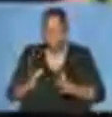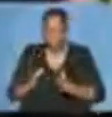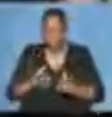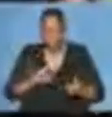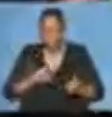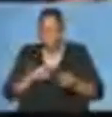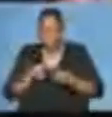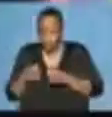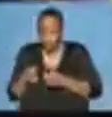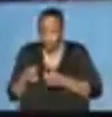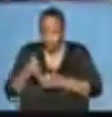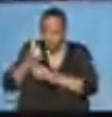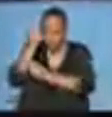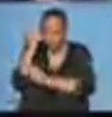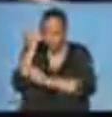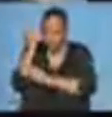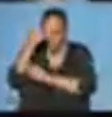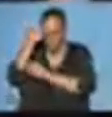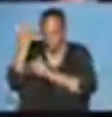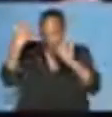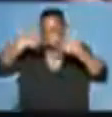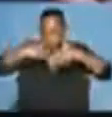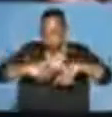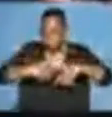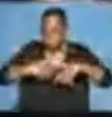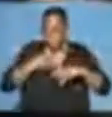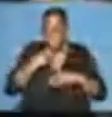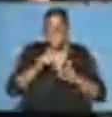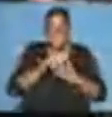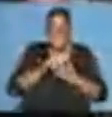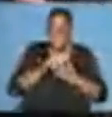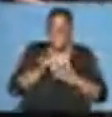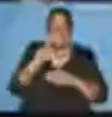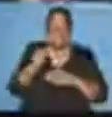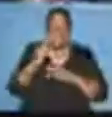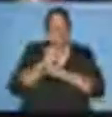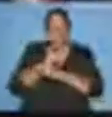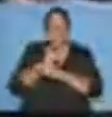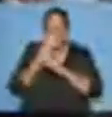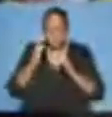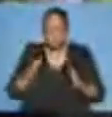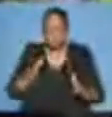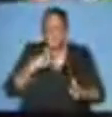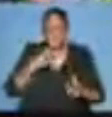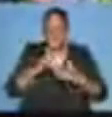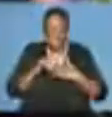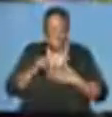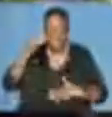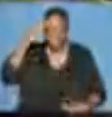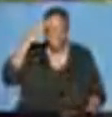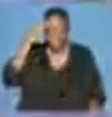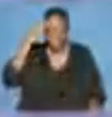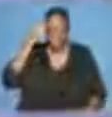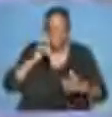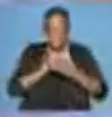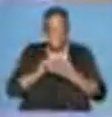to the government, and we'll correct this. And I have, like the Minister of Works, I have confidence in this